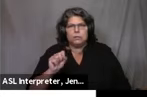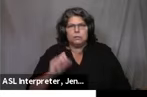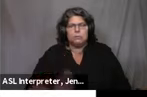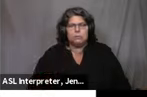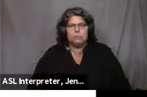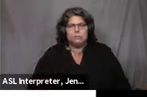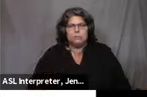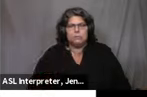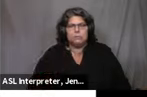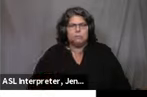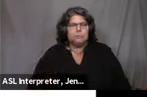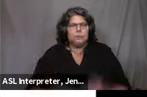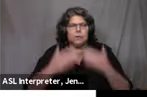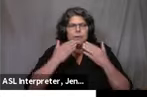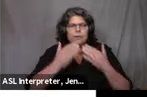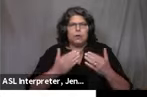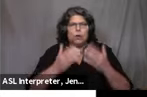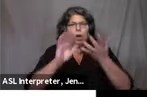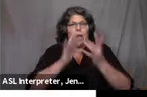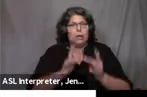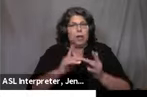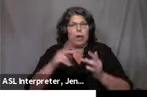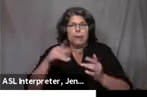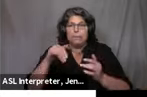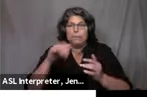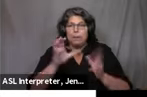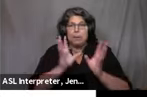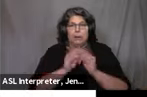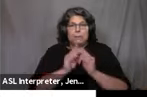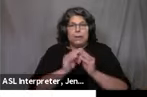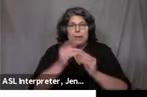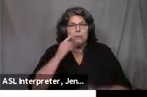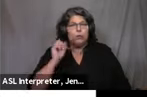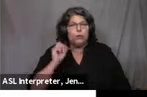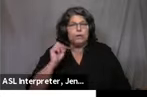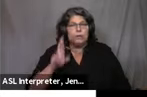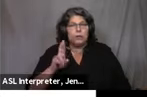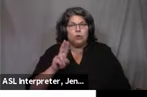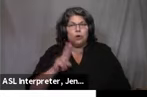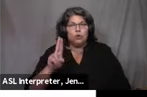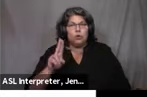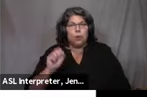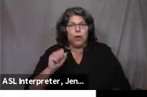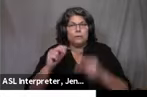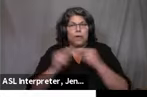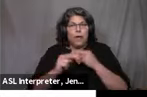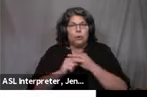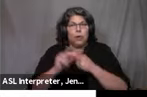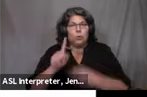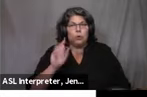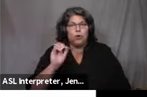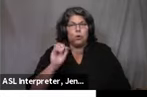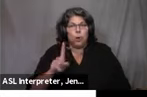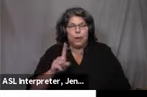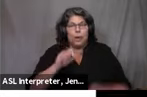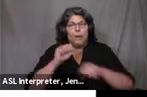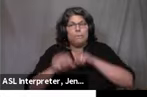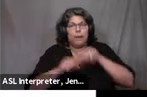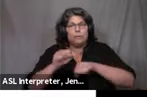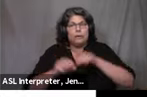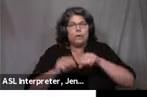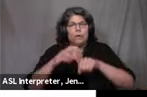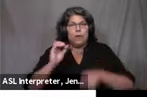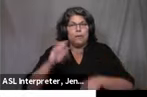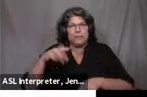Great, thank you. Online public meeting for the Santa Rosa US Highway 101 Bicycle and Pedestrian Overcrossing